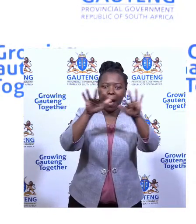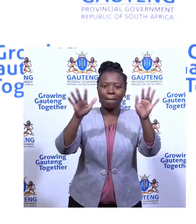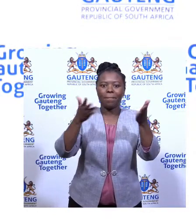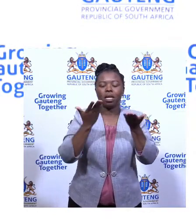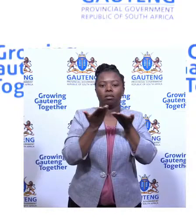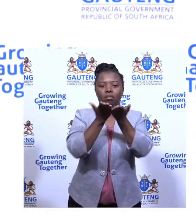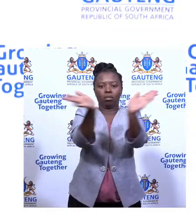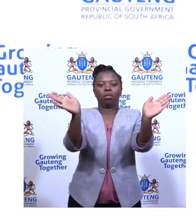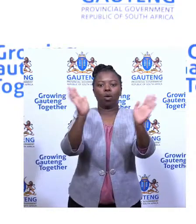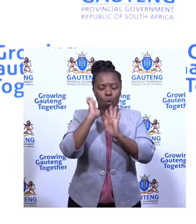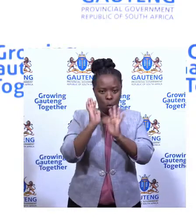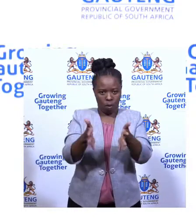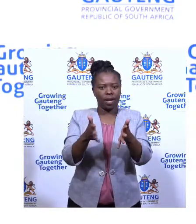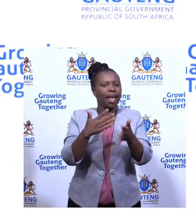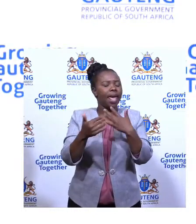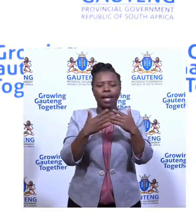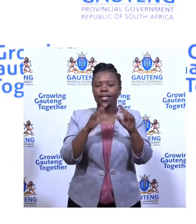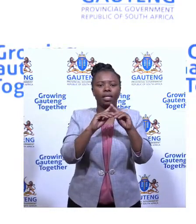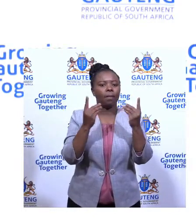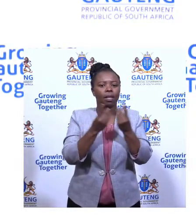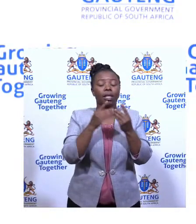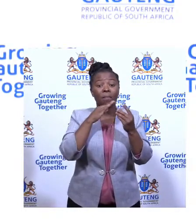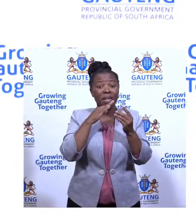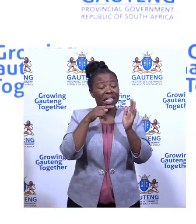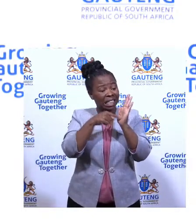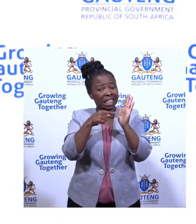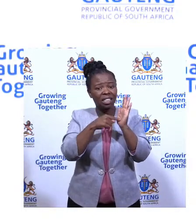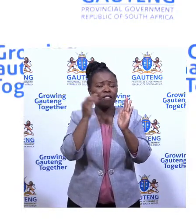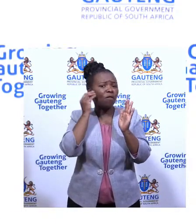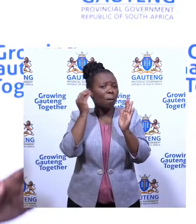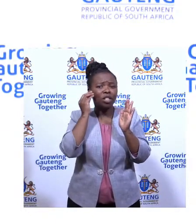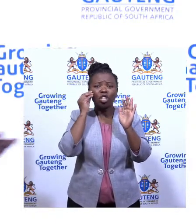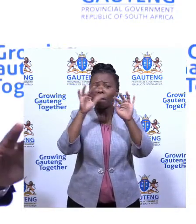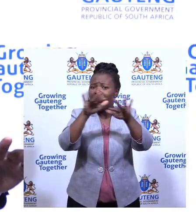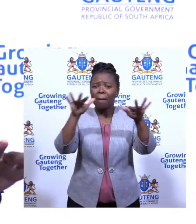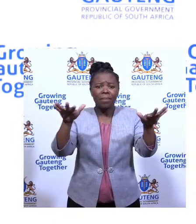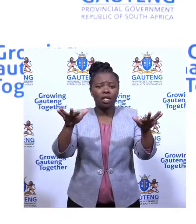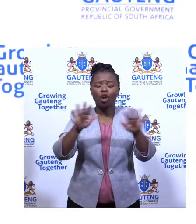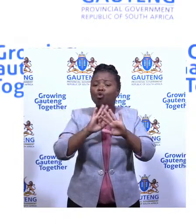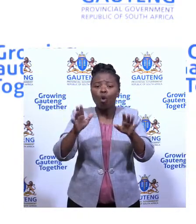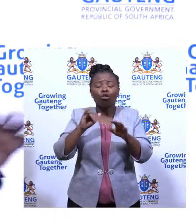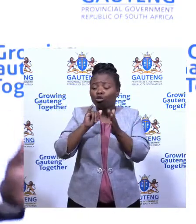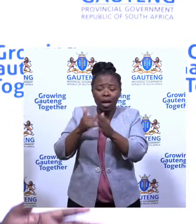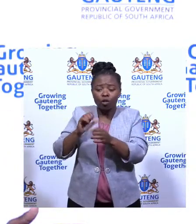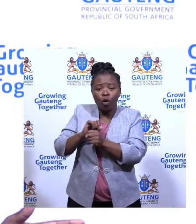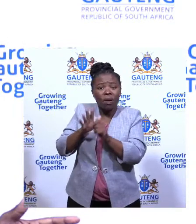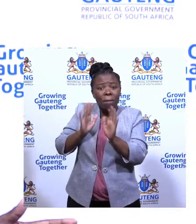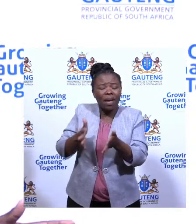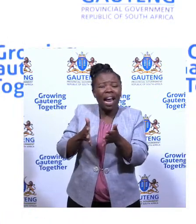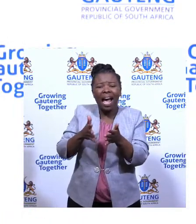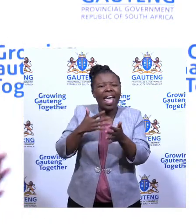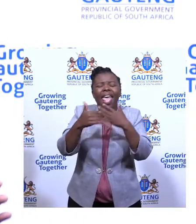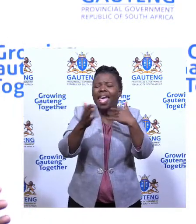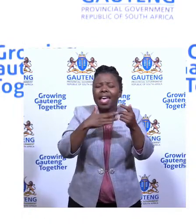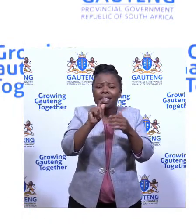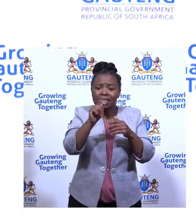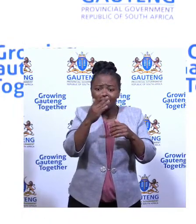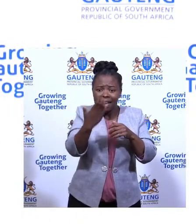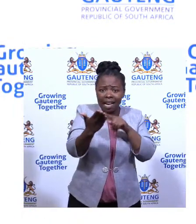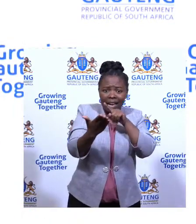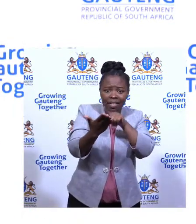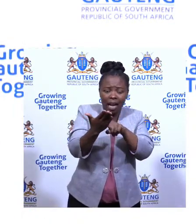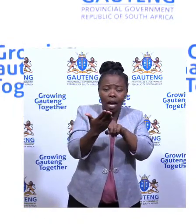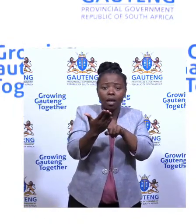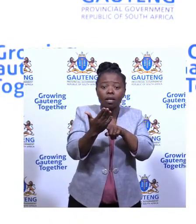department in Gauteng. That's public information that must be known. Not just COVID, any tender awarded by